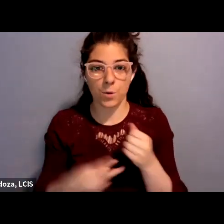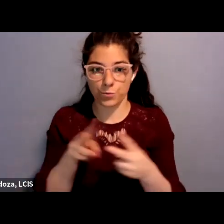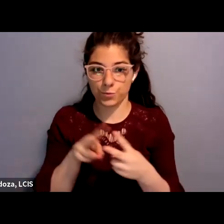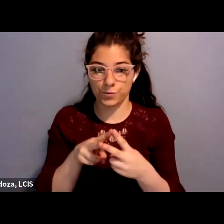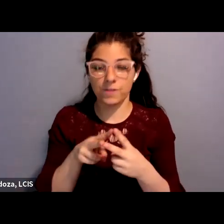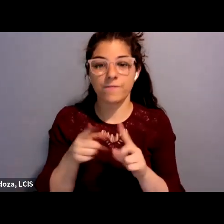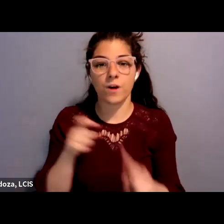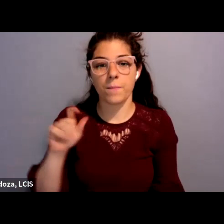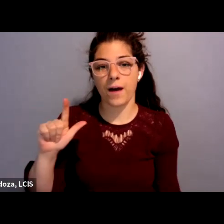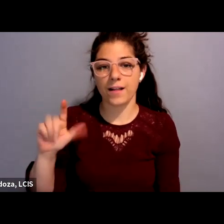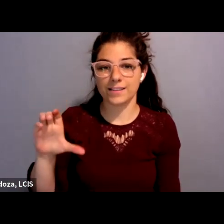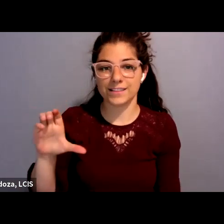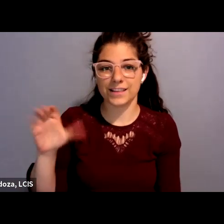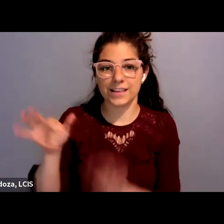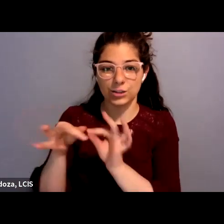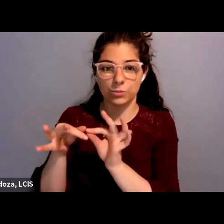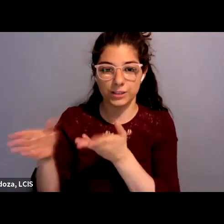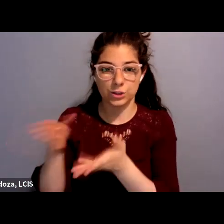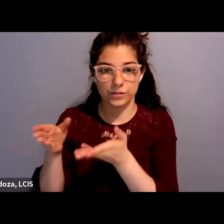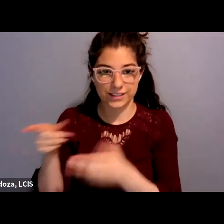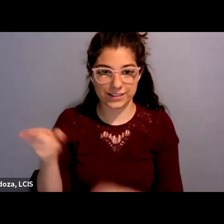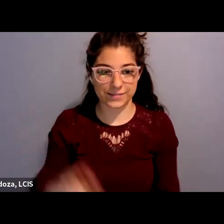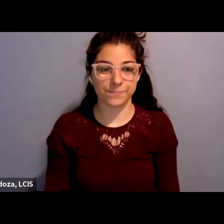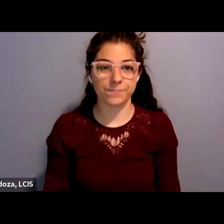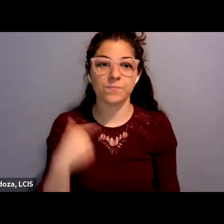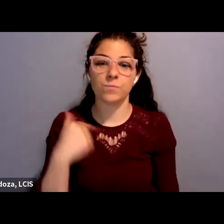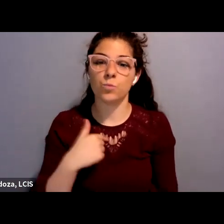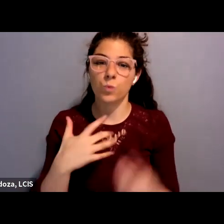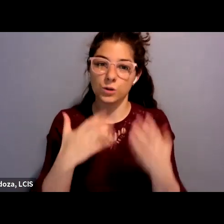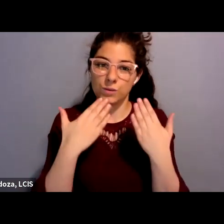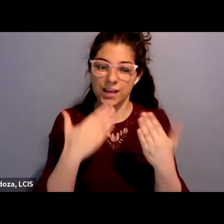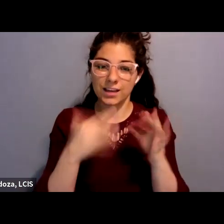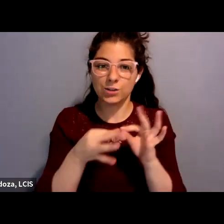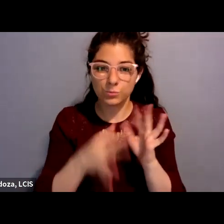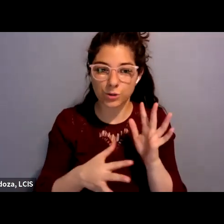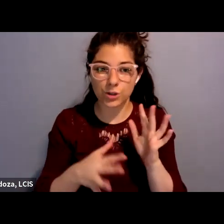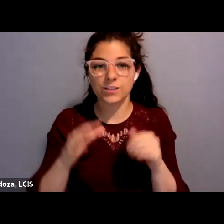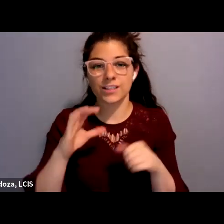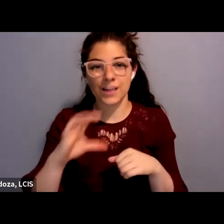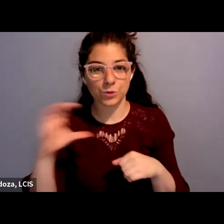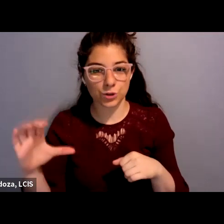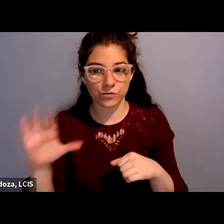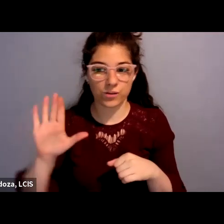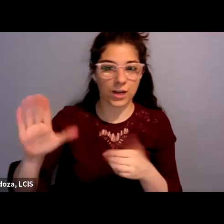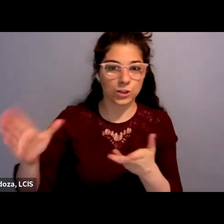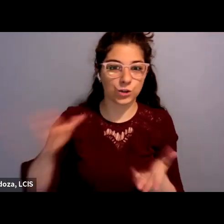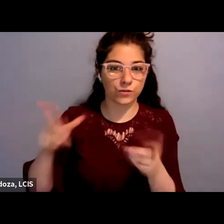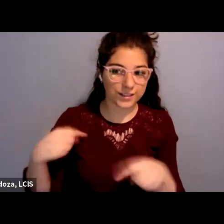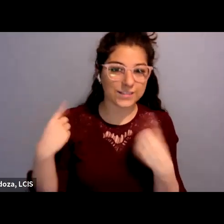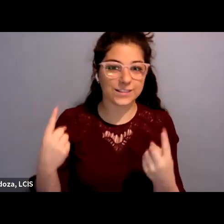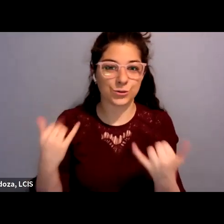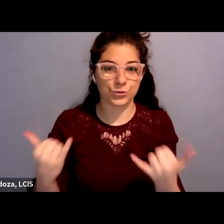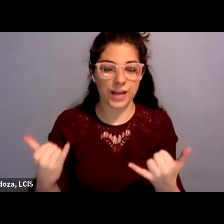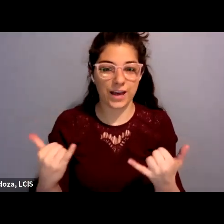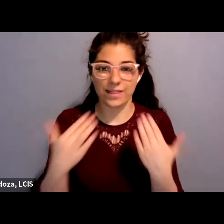of LC Interpreting Services. We'd like to thank our interpreters and captioners for their services today. I'd like to thank